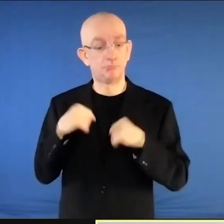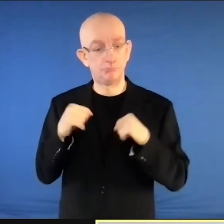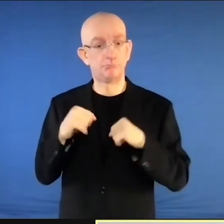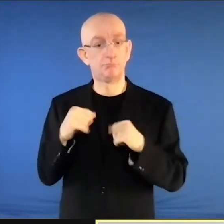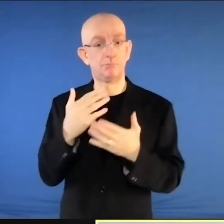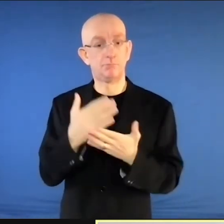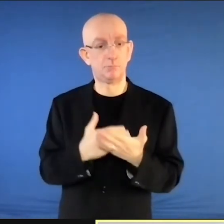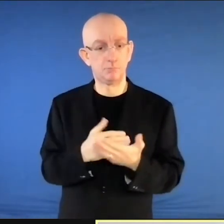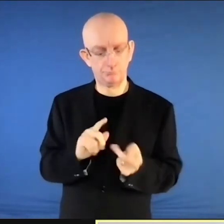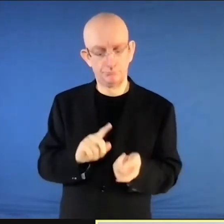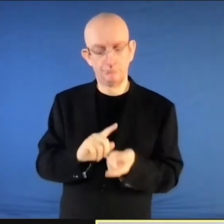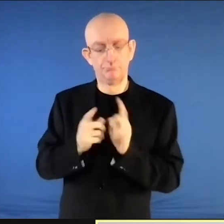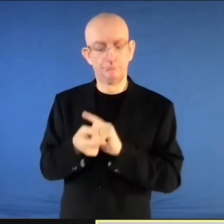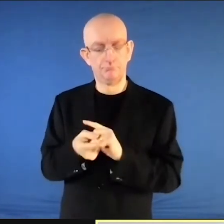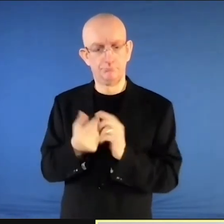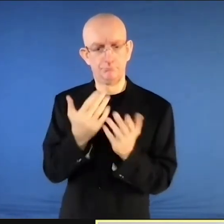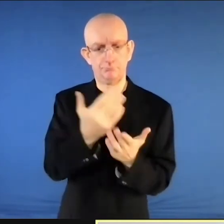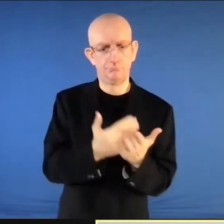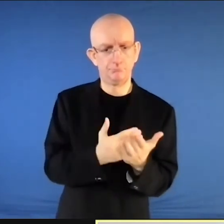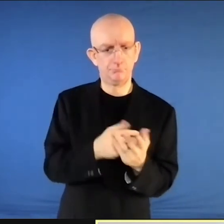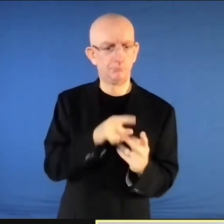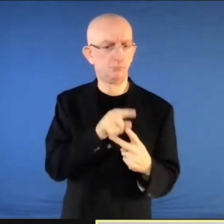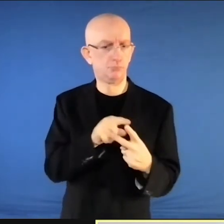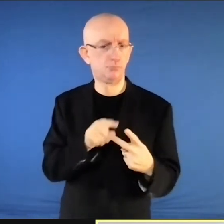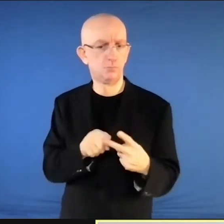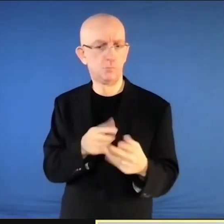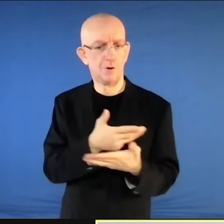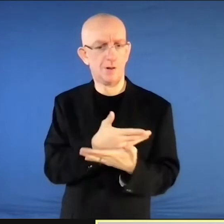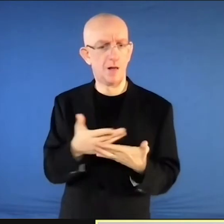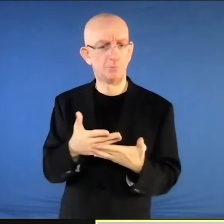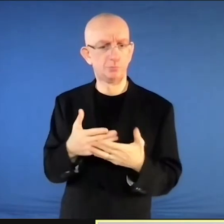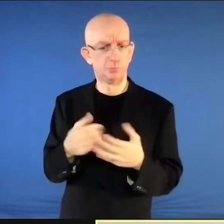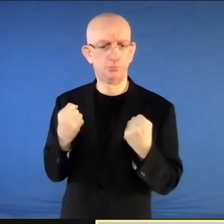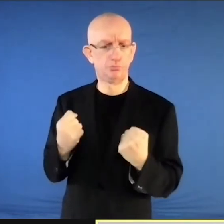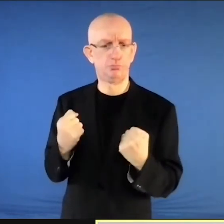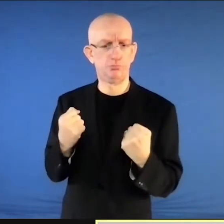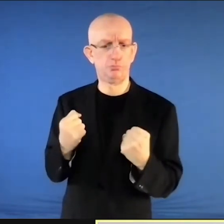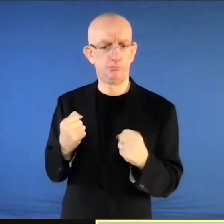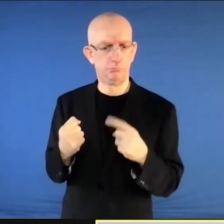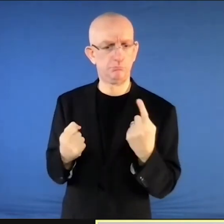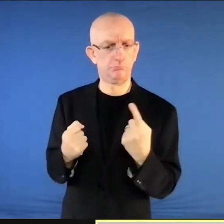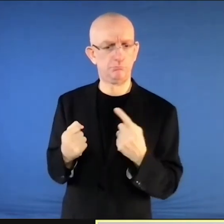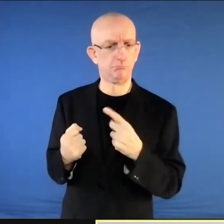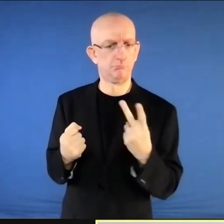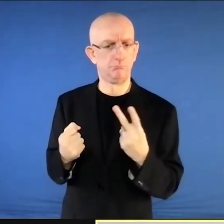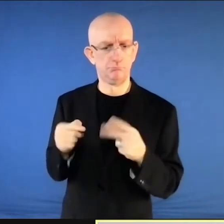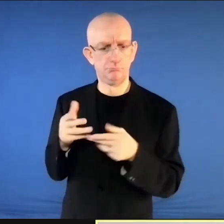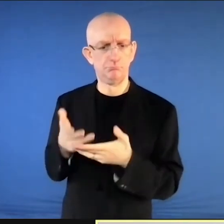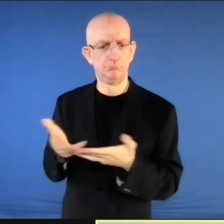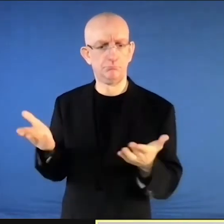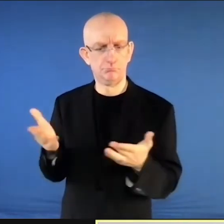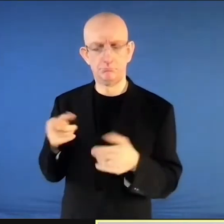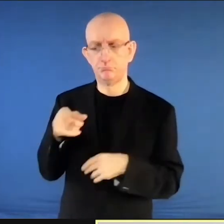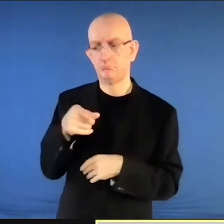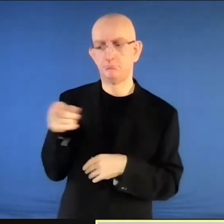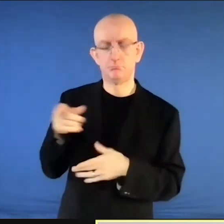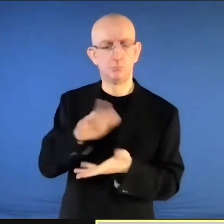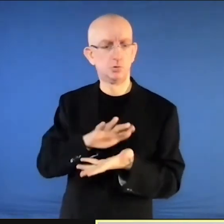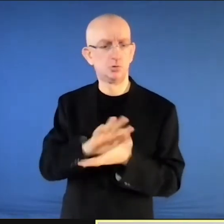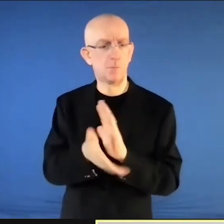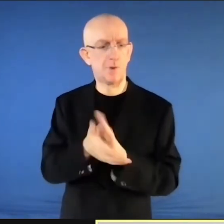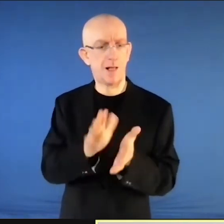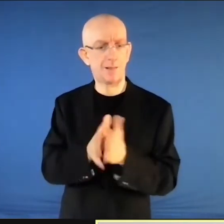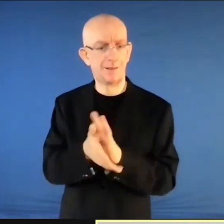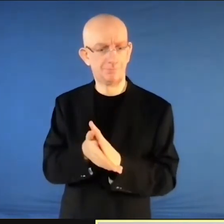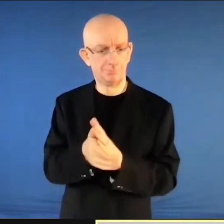become the Somalis and the Gambian language. Then now I hand over for them. They went